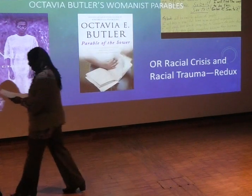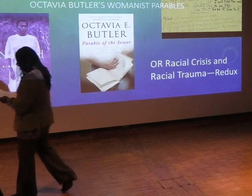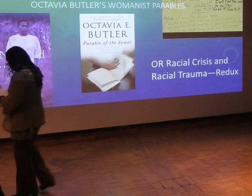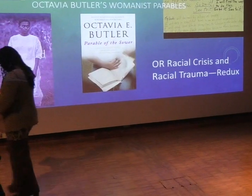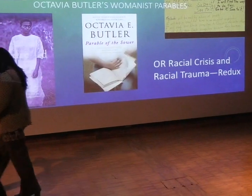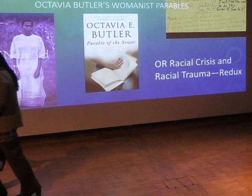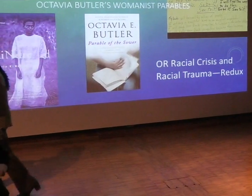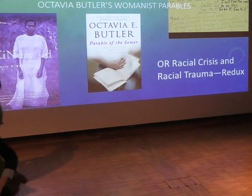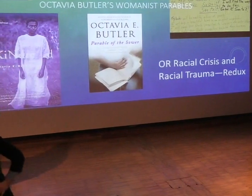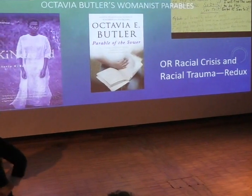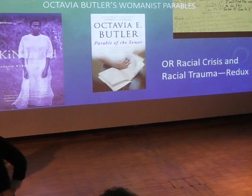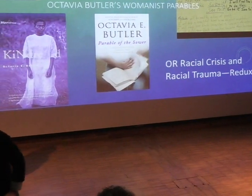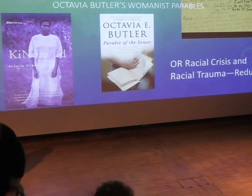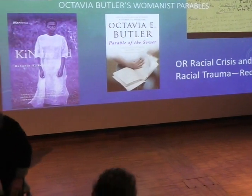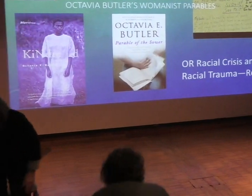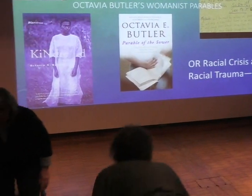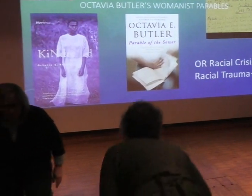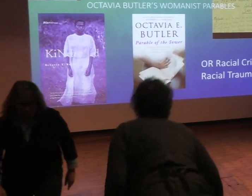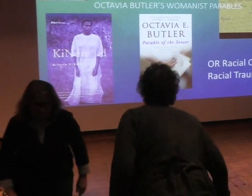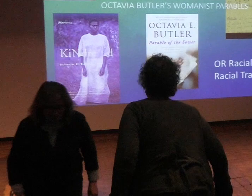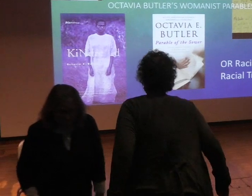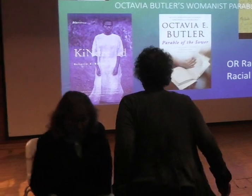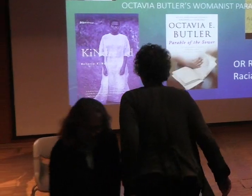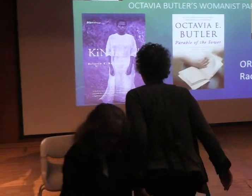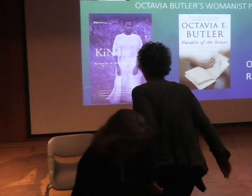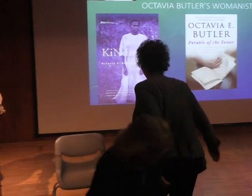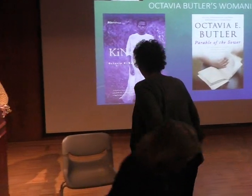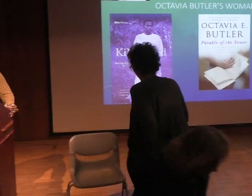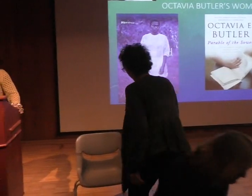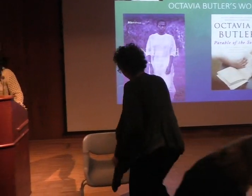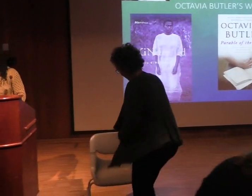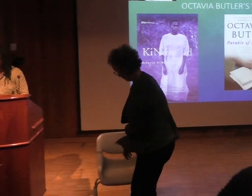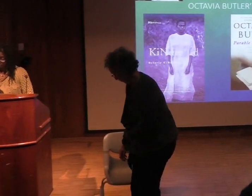That is a poem by none other than